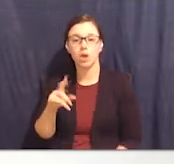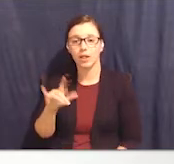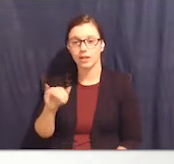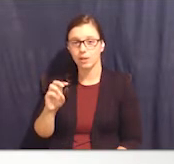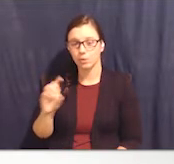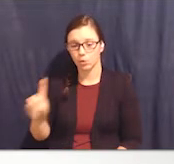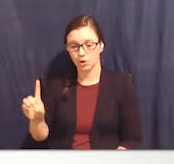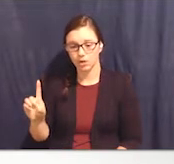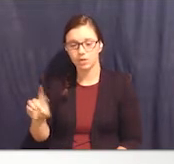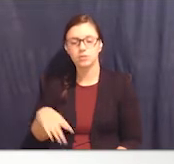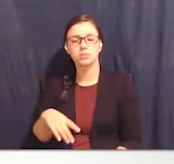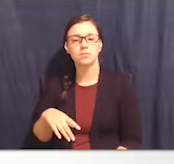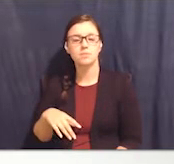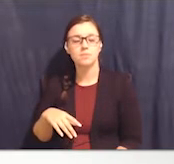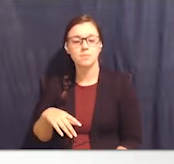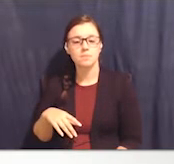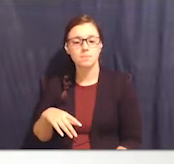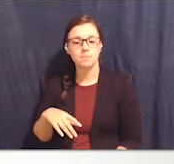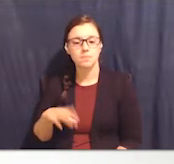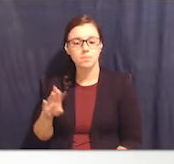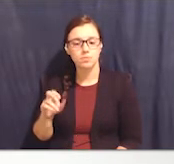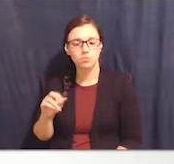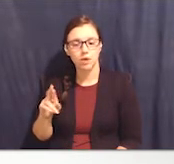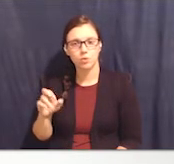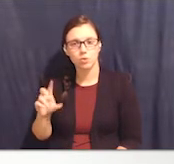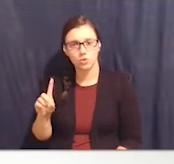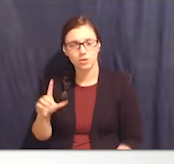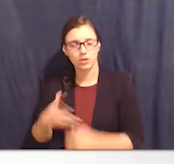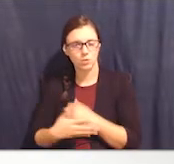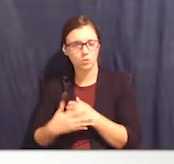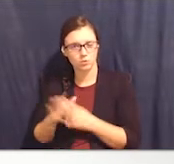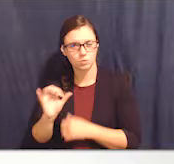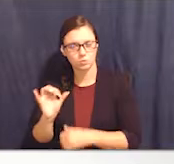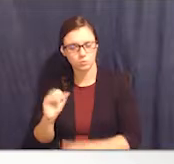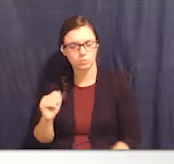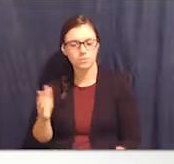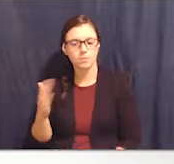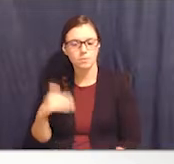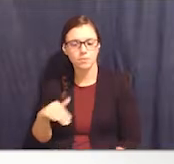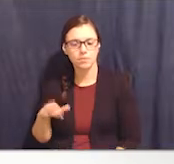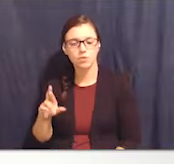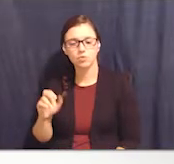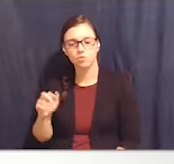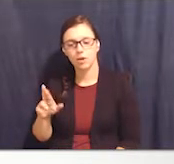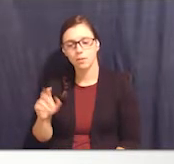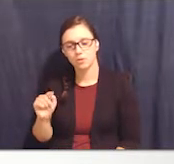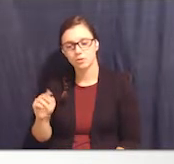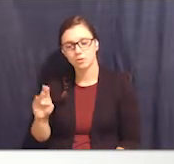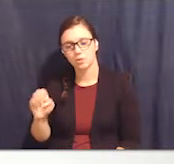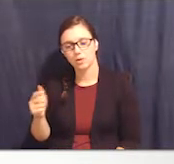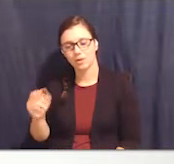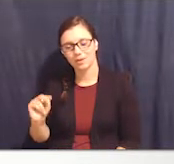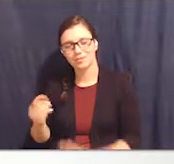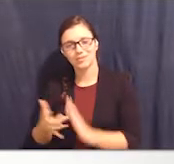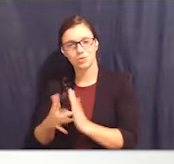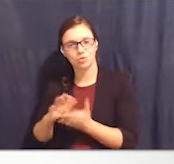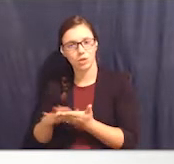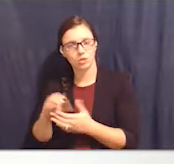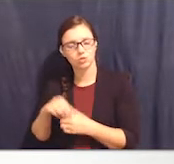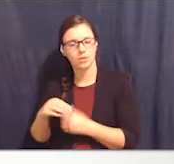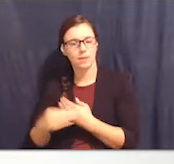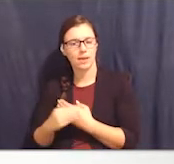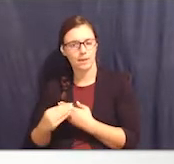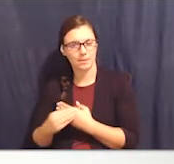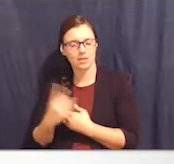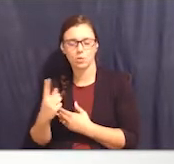but yes, it's part of the Orange County, because Orange County technical colleges are located in many places